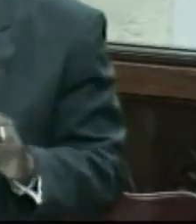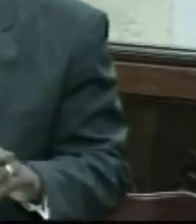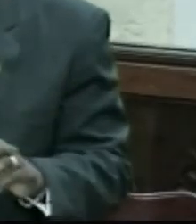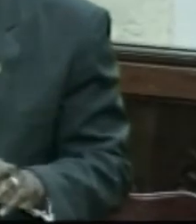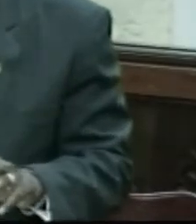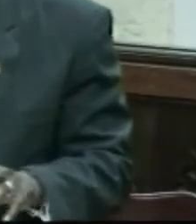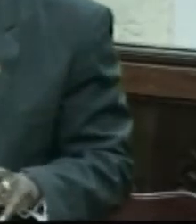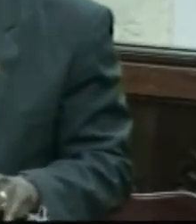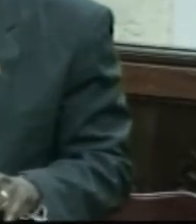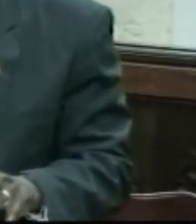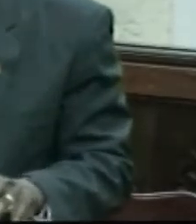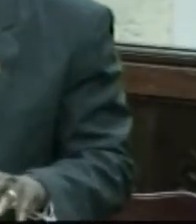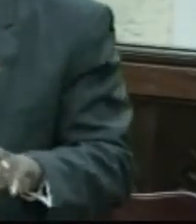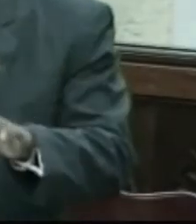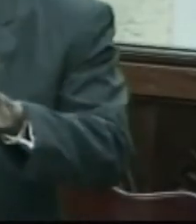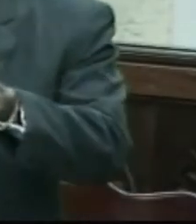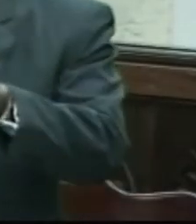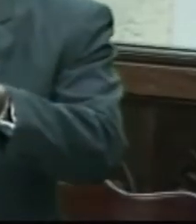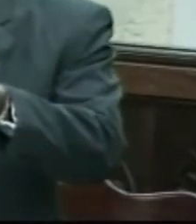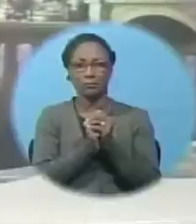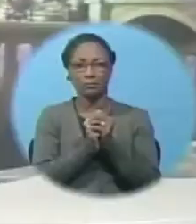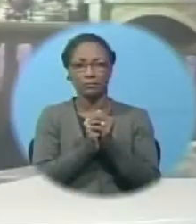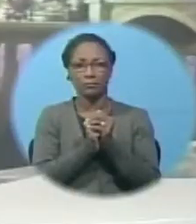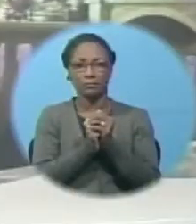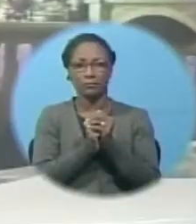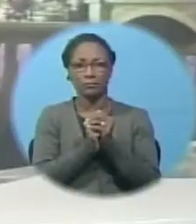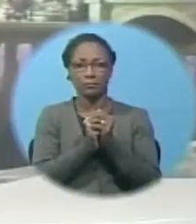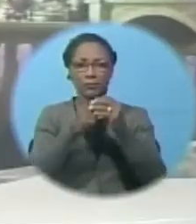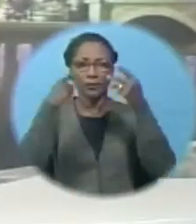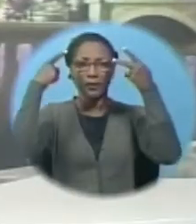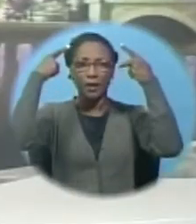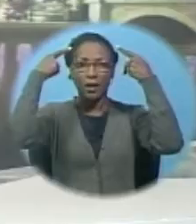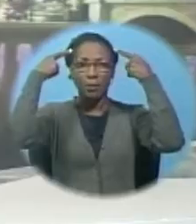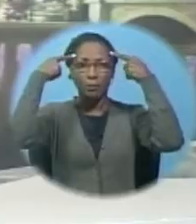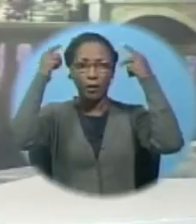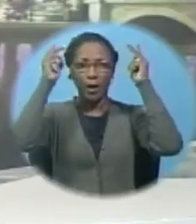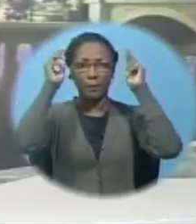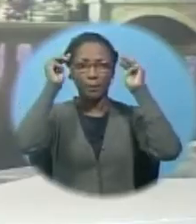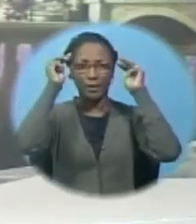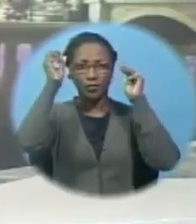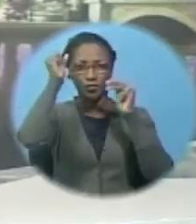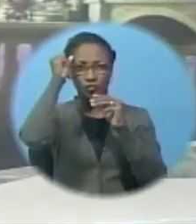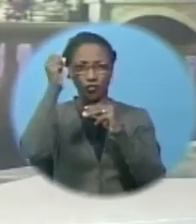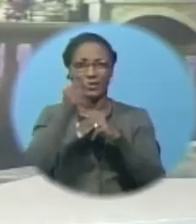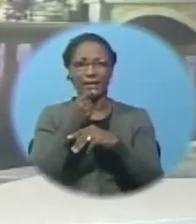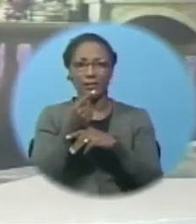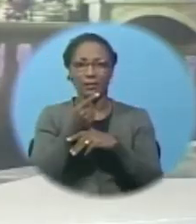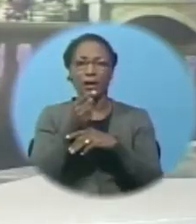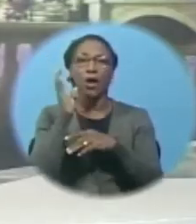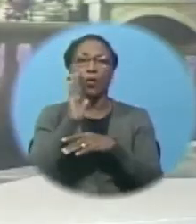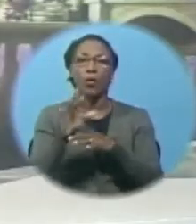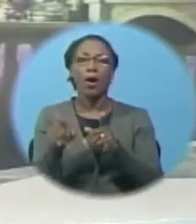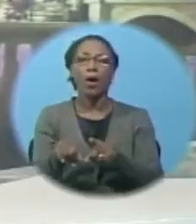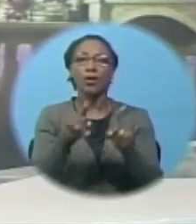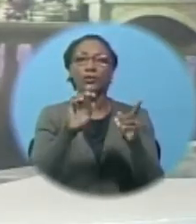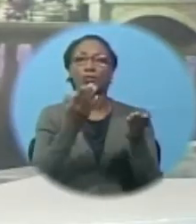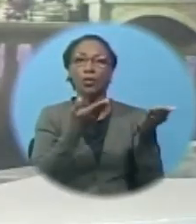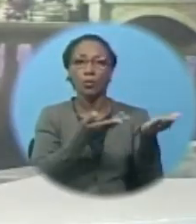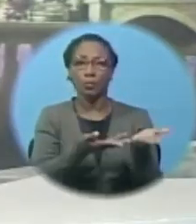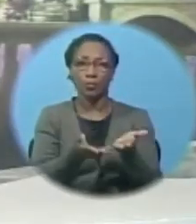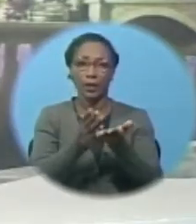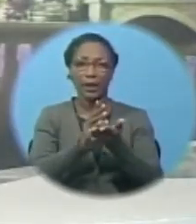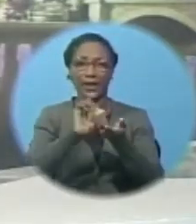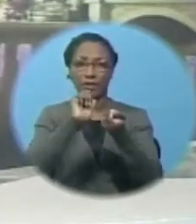these formalities were out of the way. Prime Minister Stuart says this will also bring about a change in the hiring of